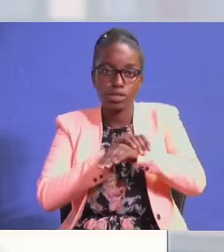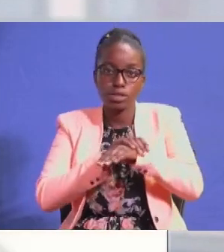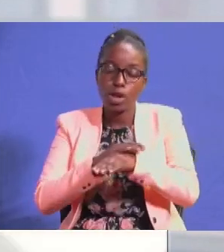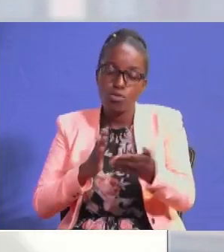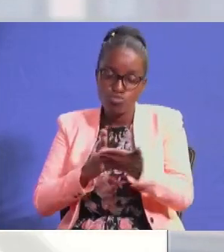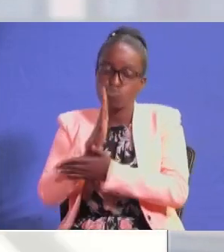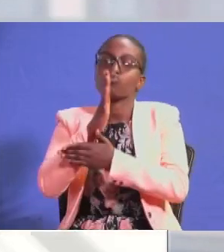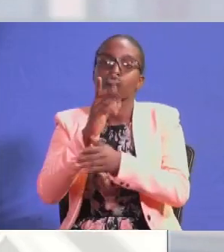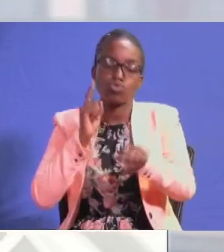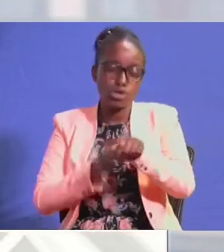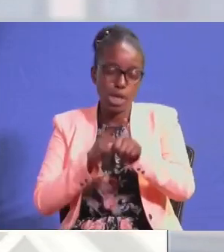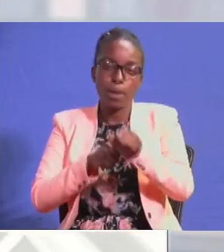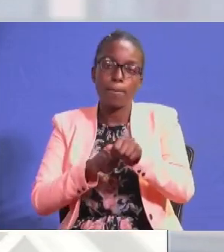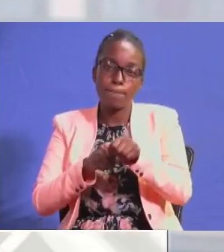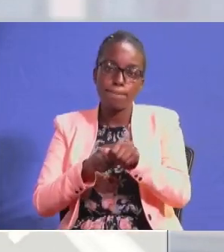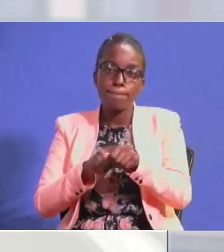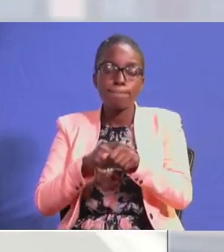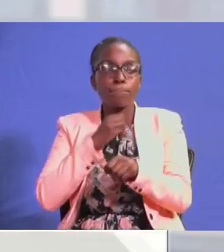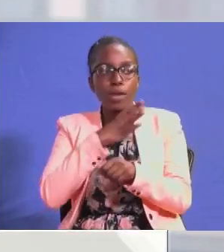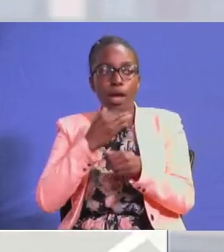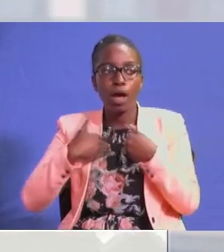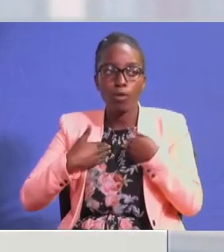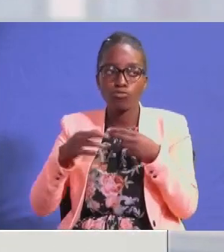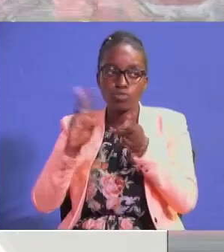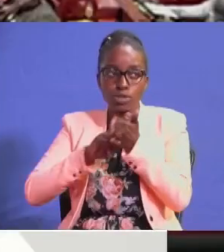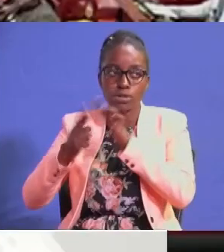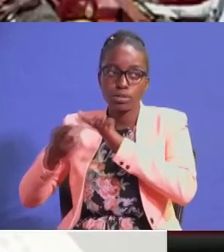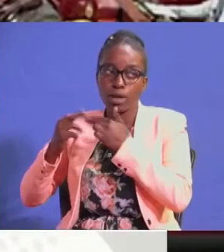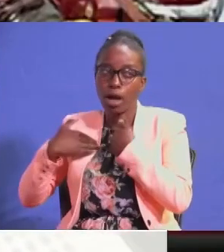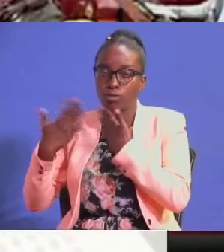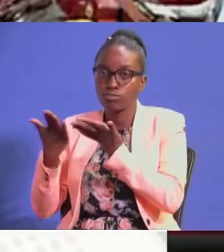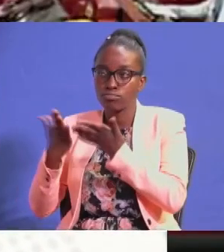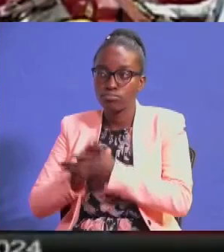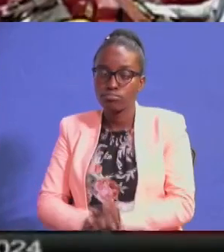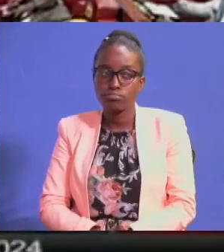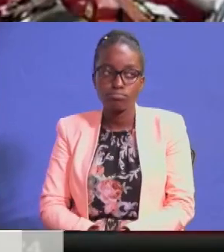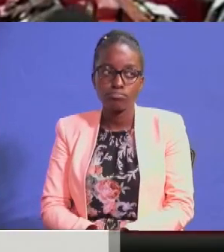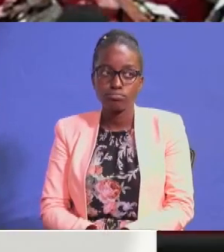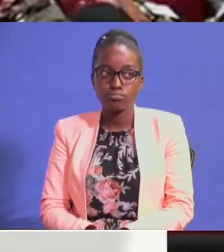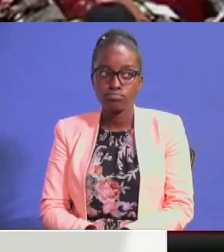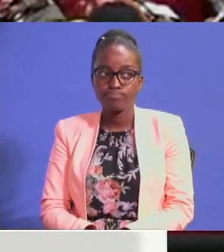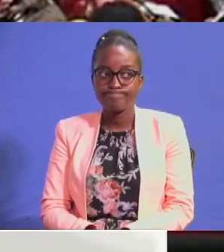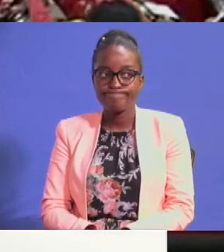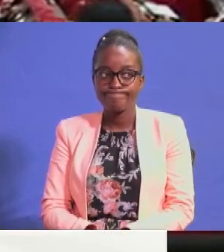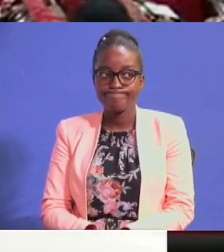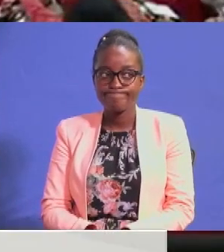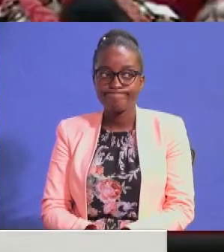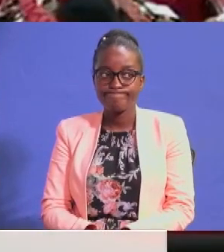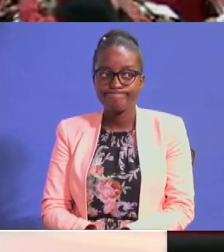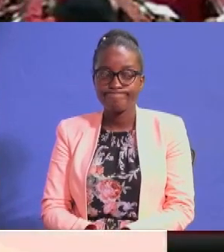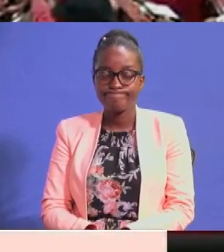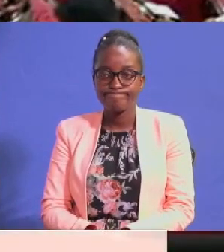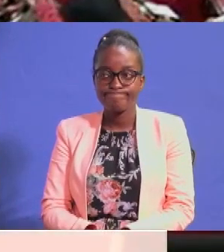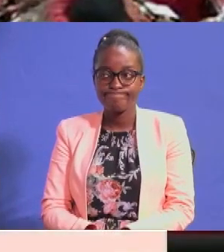of interest in government-related businesses. Kibwezi West Member of Parliament Mutuse